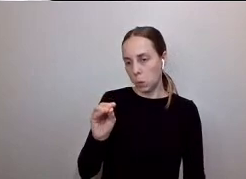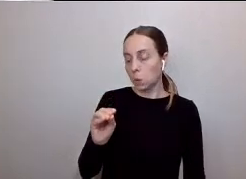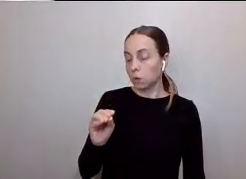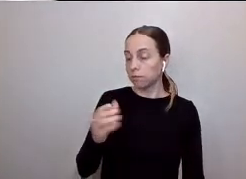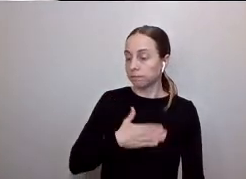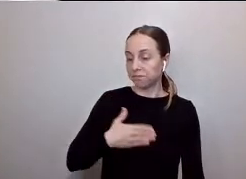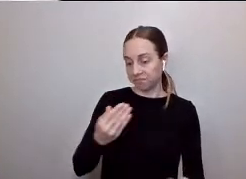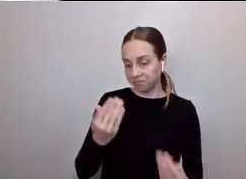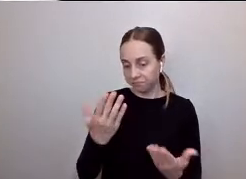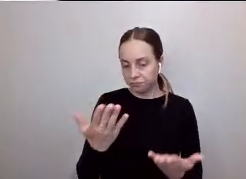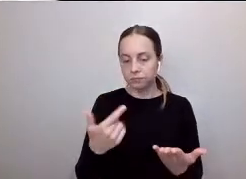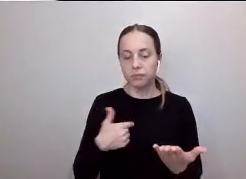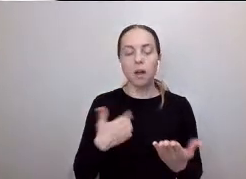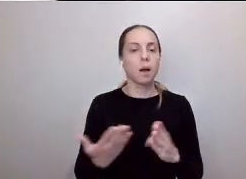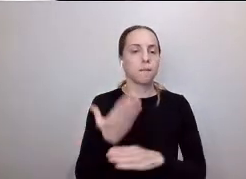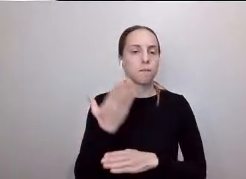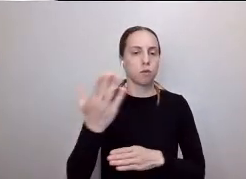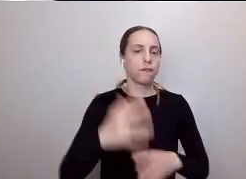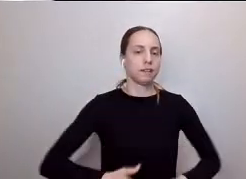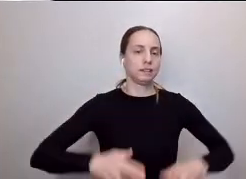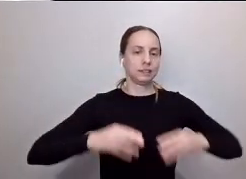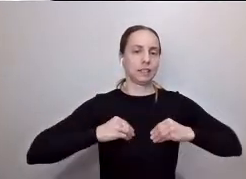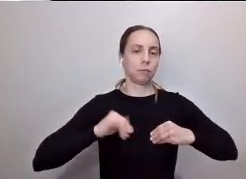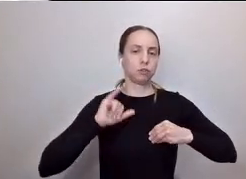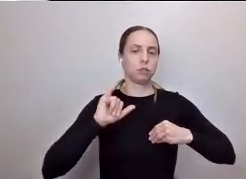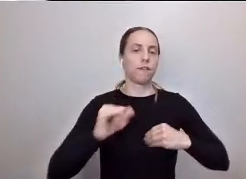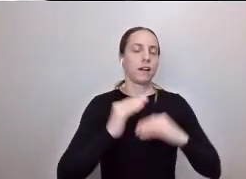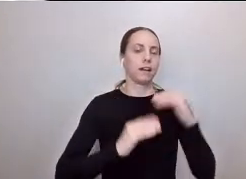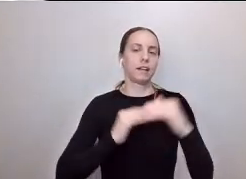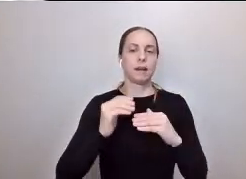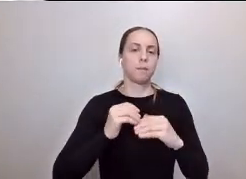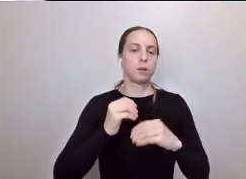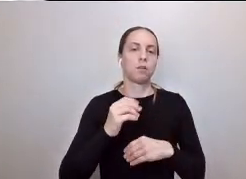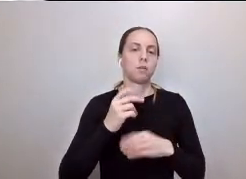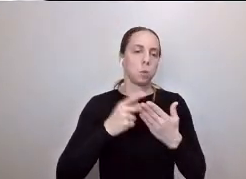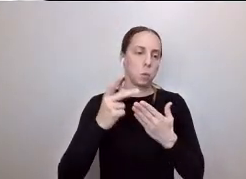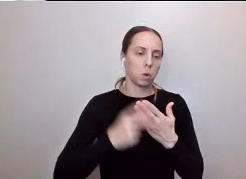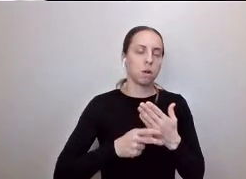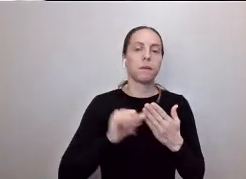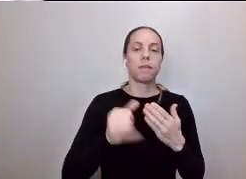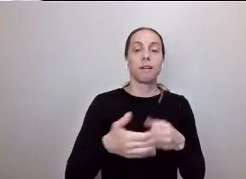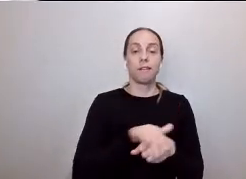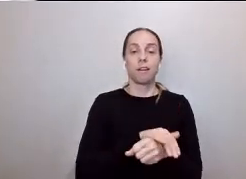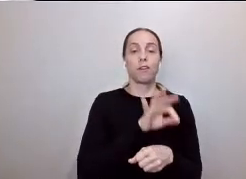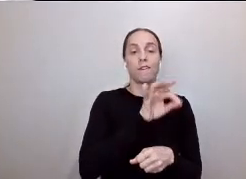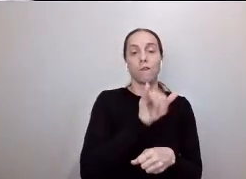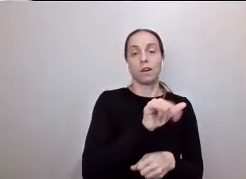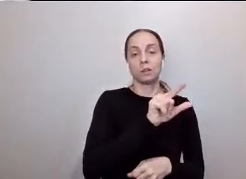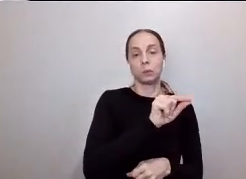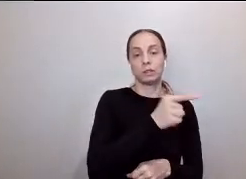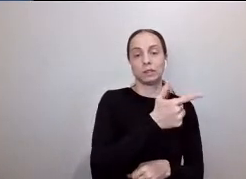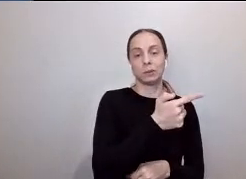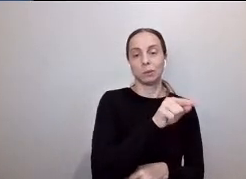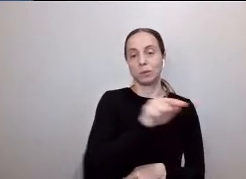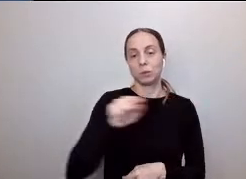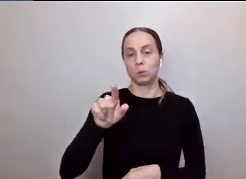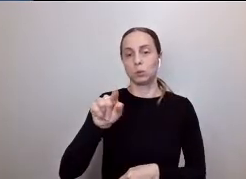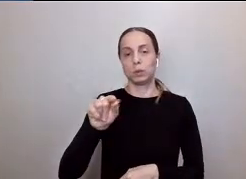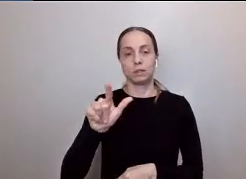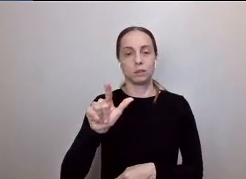6-year capital improvement program covering fiscal years 2021 to 2026 and fixing the maximum amounts